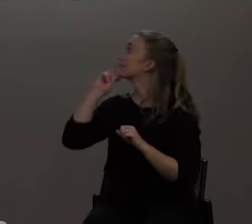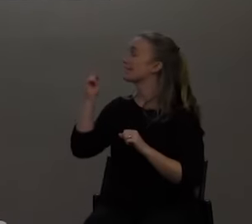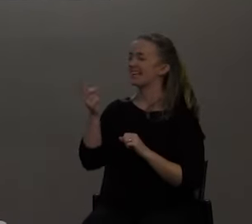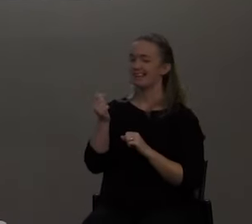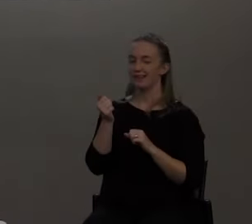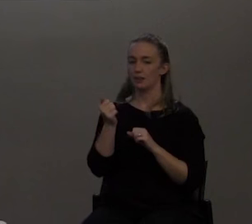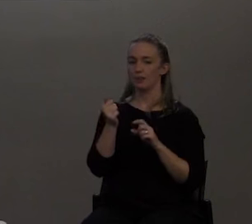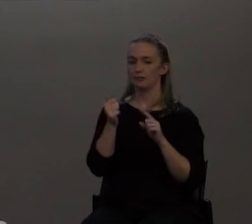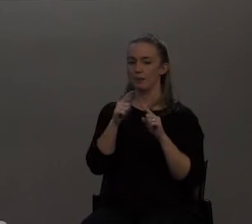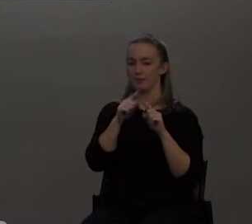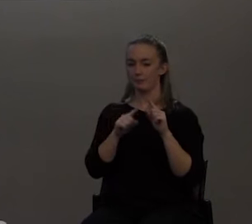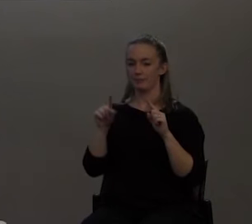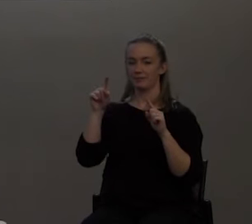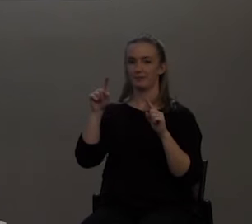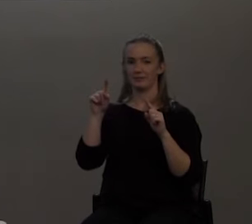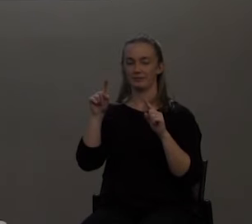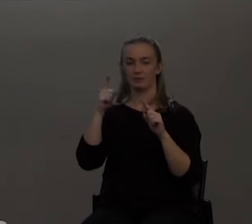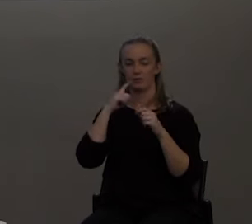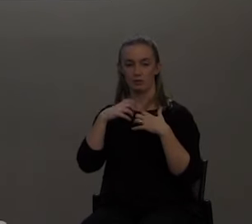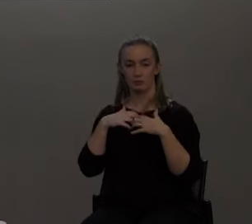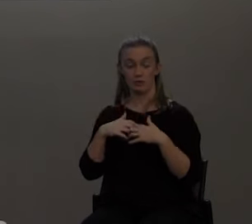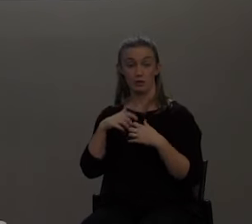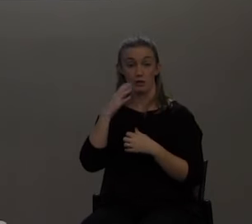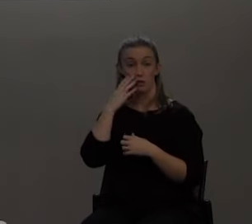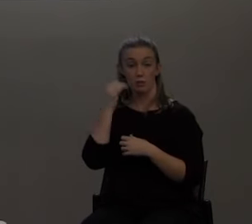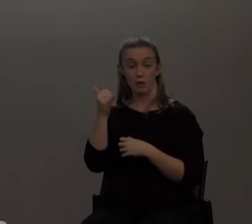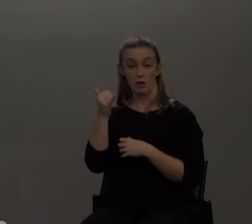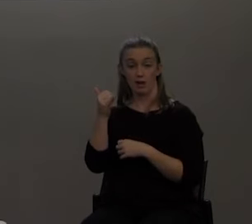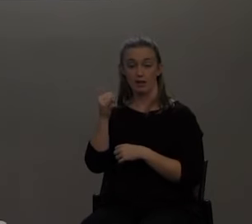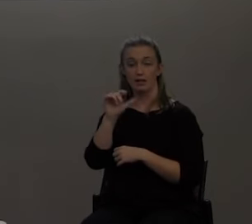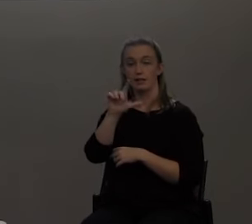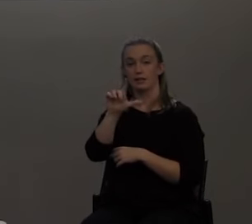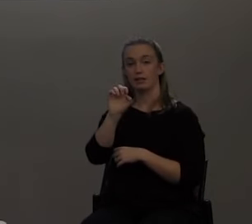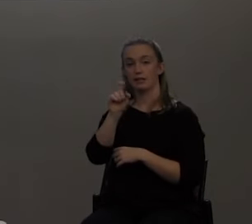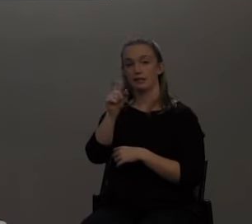in manufacturing, and this is because of the fact that the